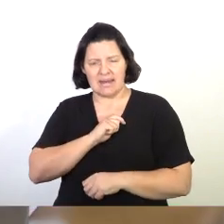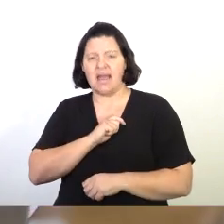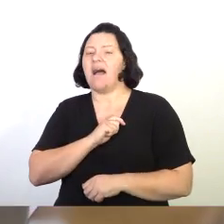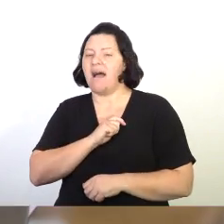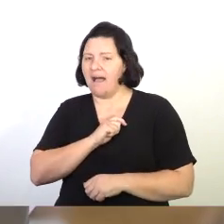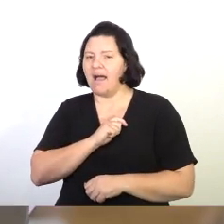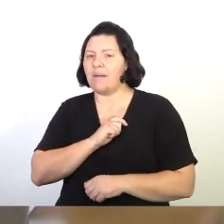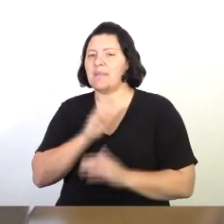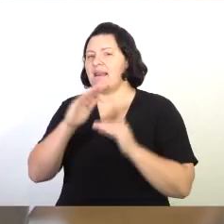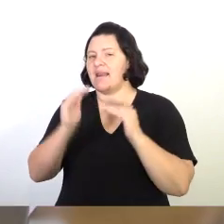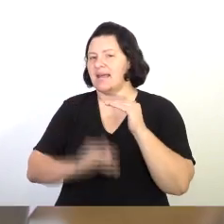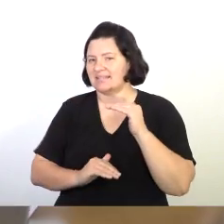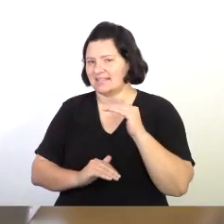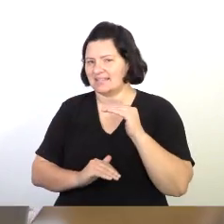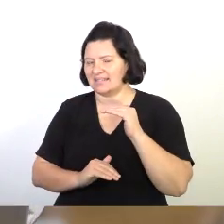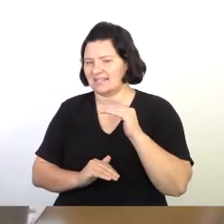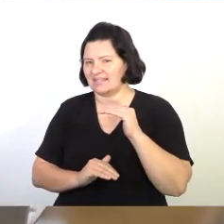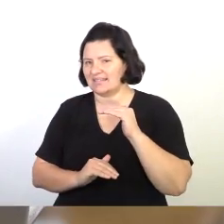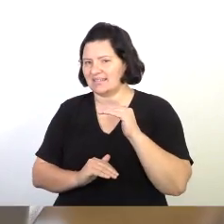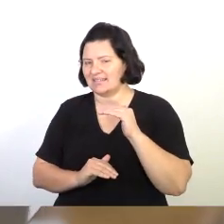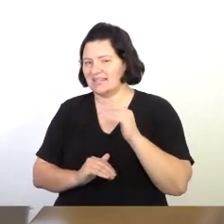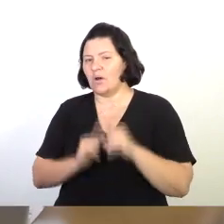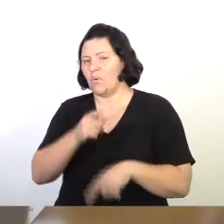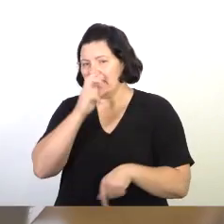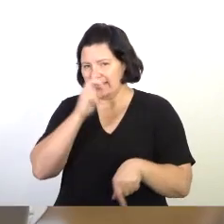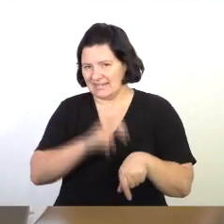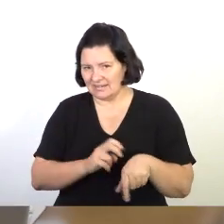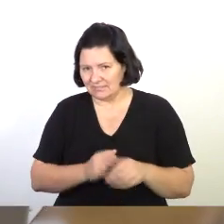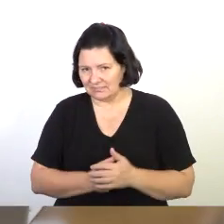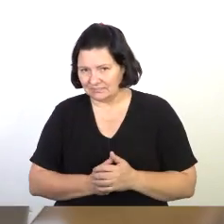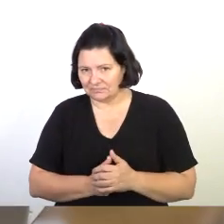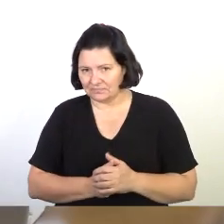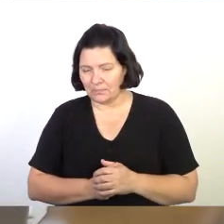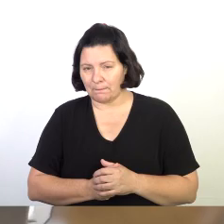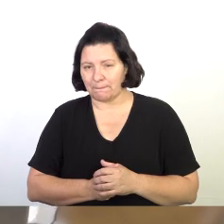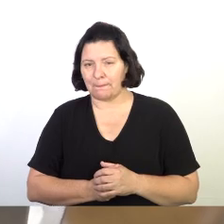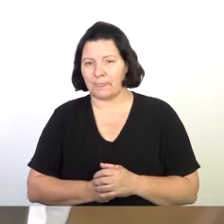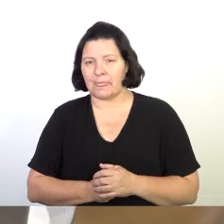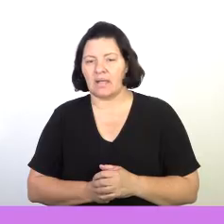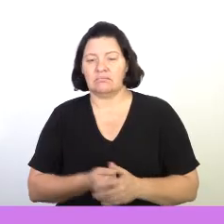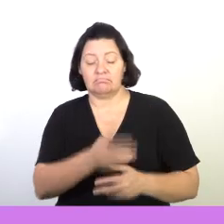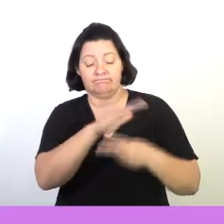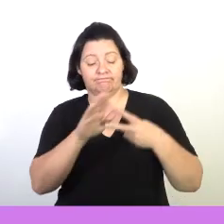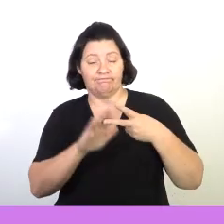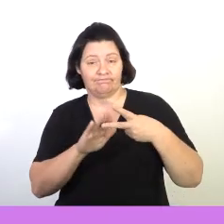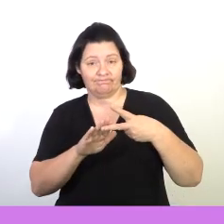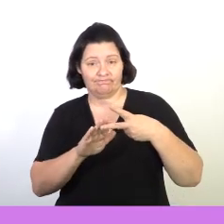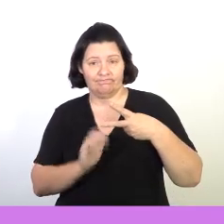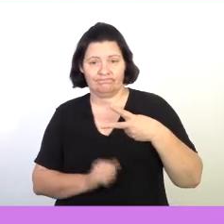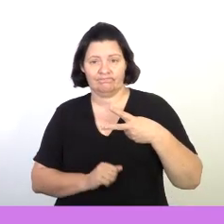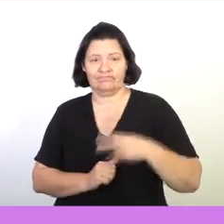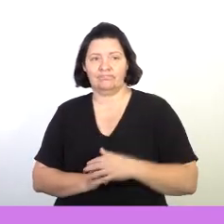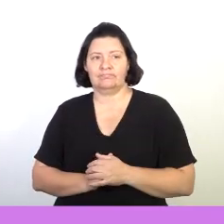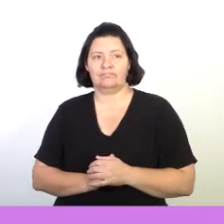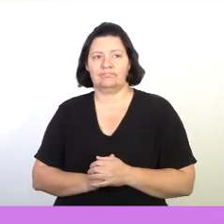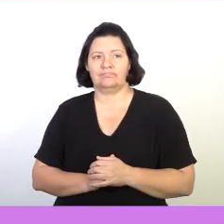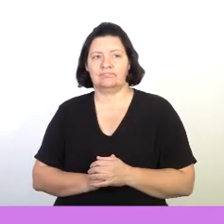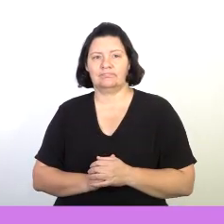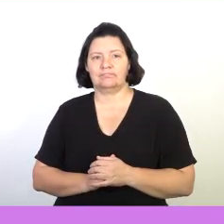means her ingredients will be less for what she needs. Let's carry on.